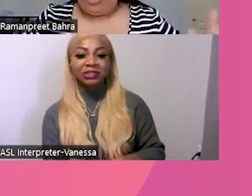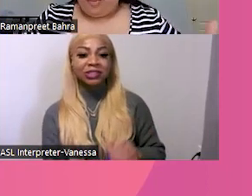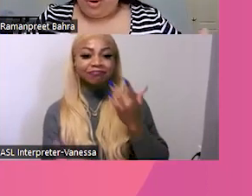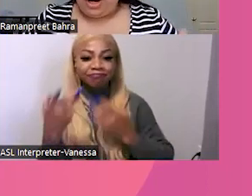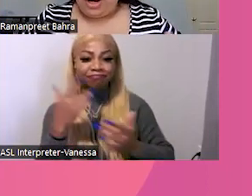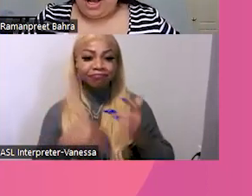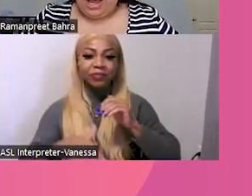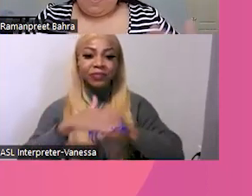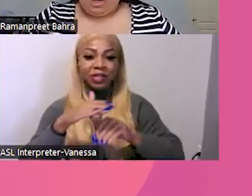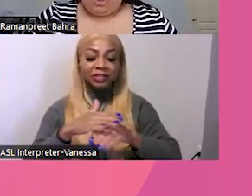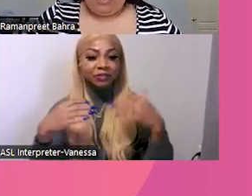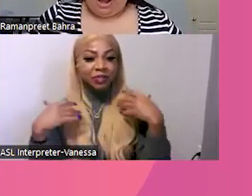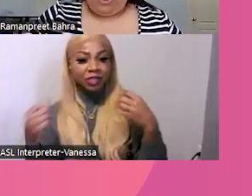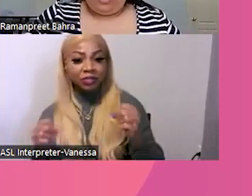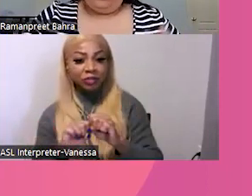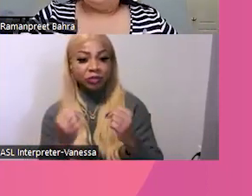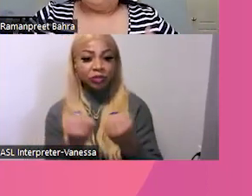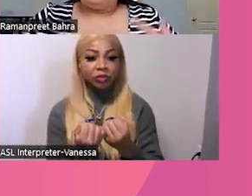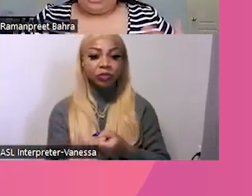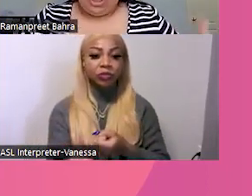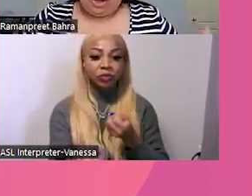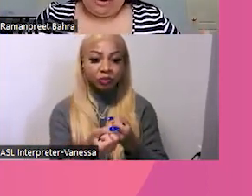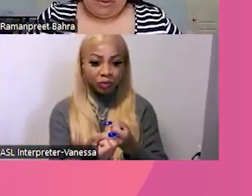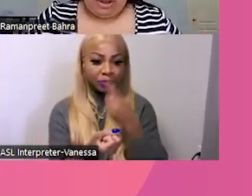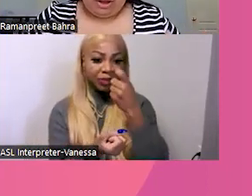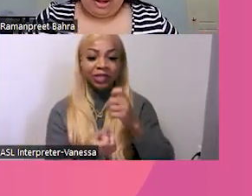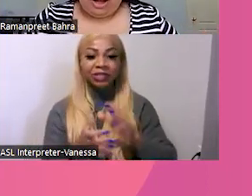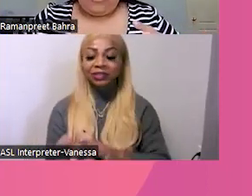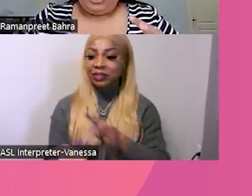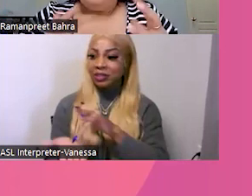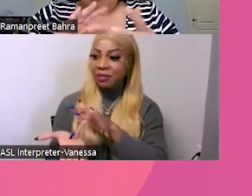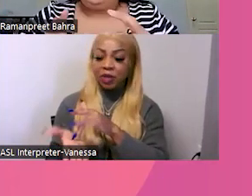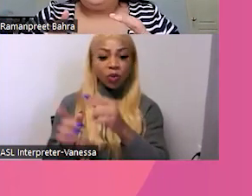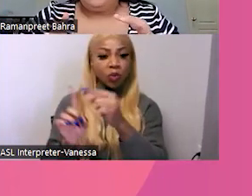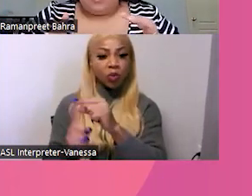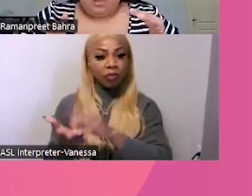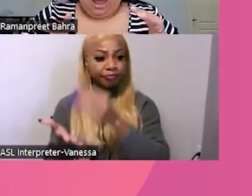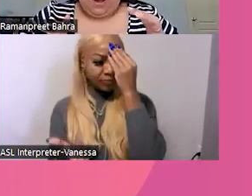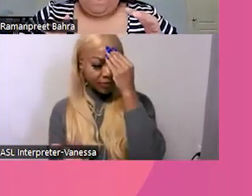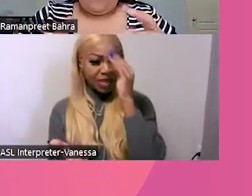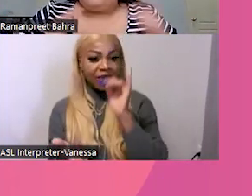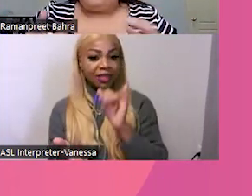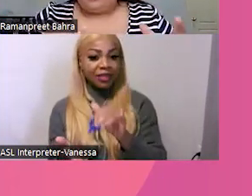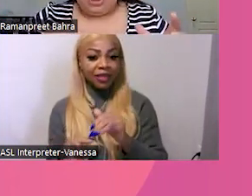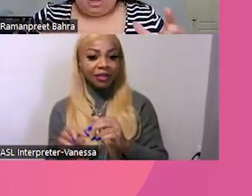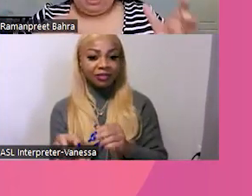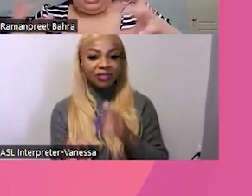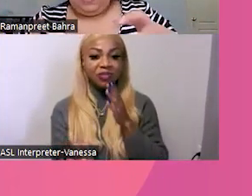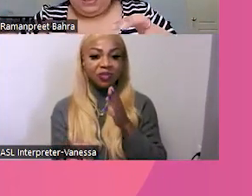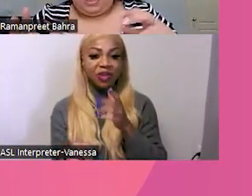social support in the medical realm due to this medical lingo that we learn of conflates fatness